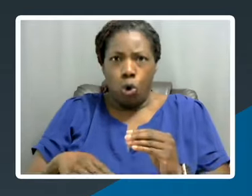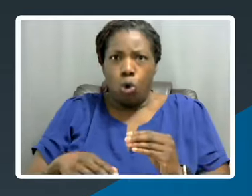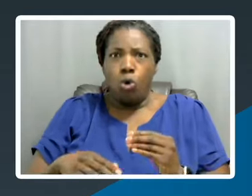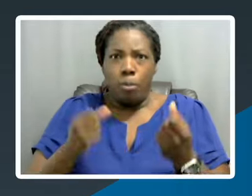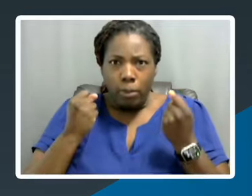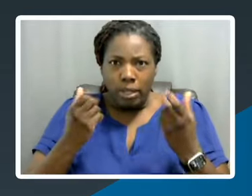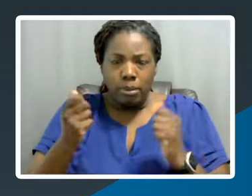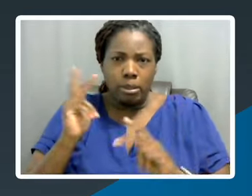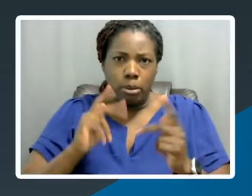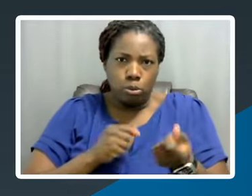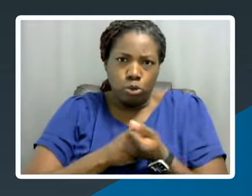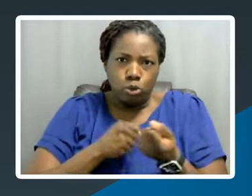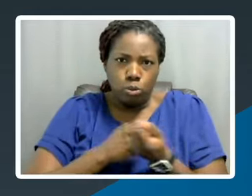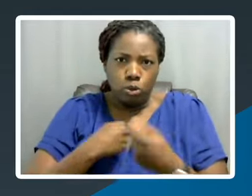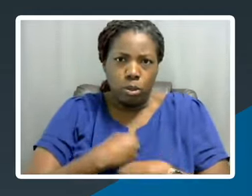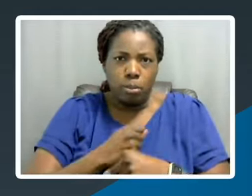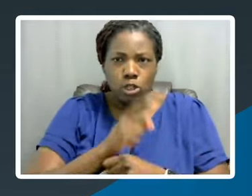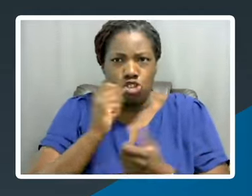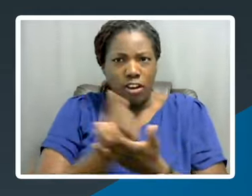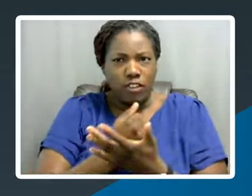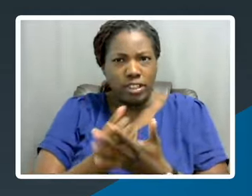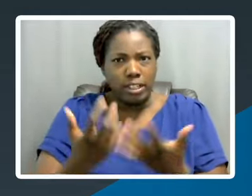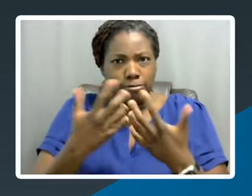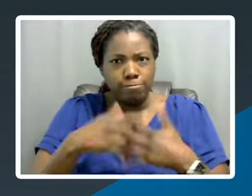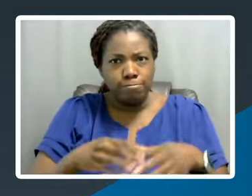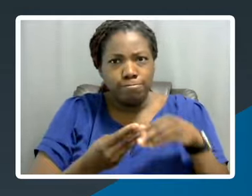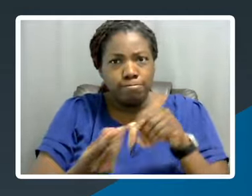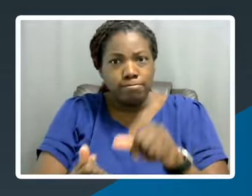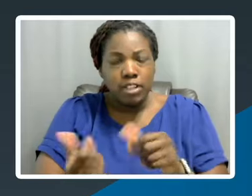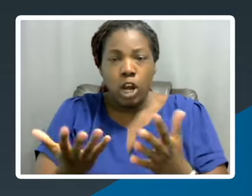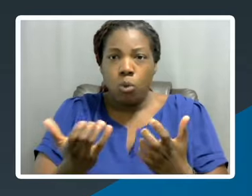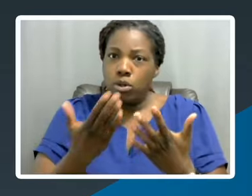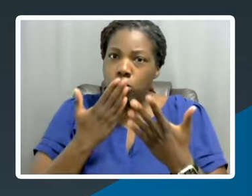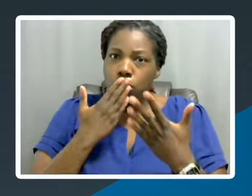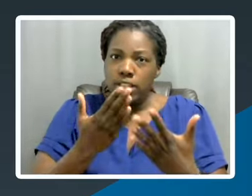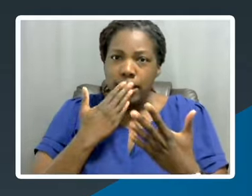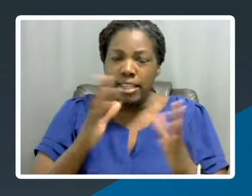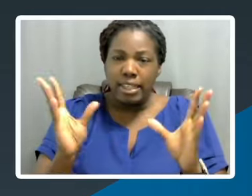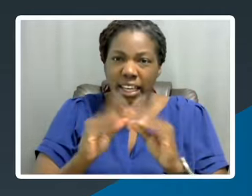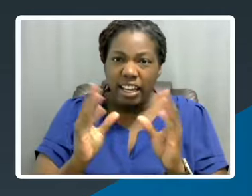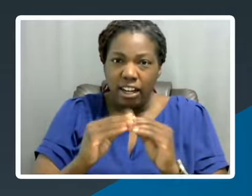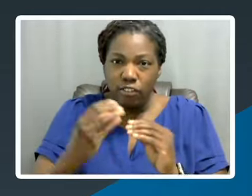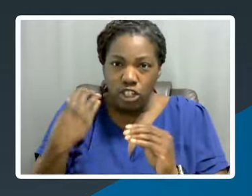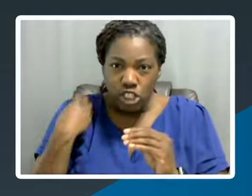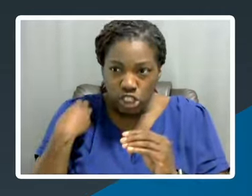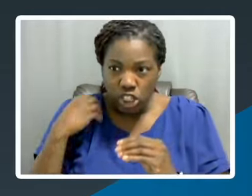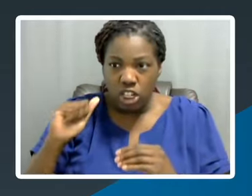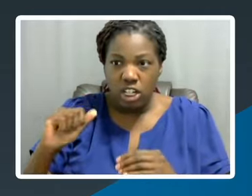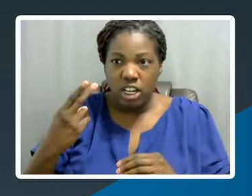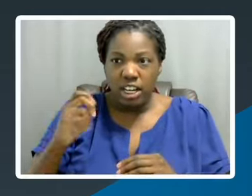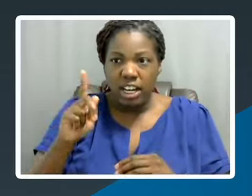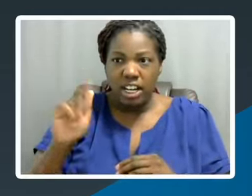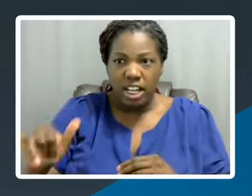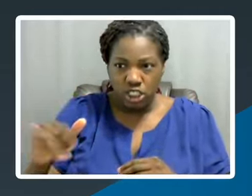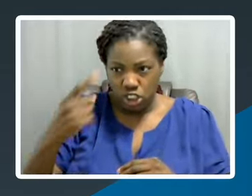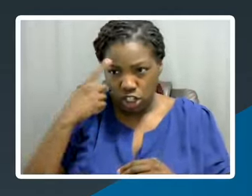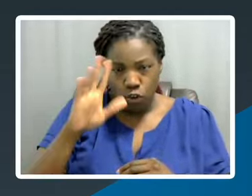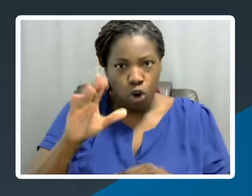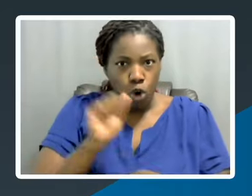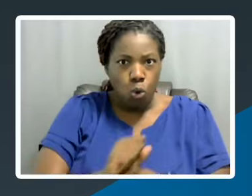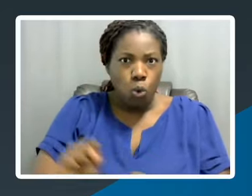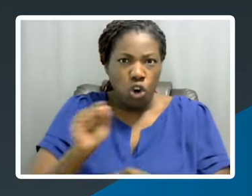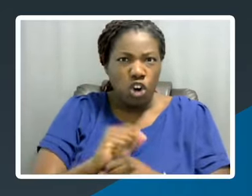things come together. I want to thank our conference chair, Ashley Naranjo, for her tireless effort and work and all that she's